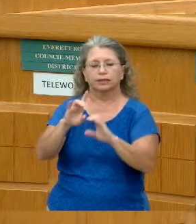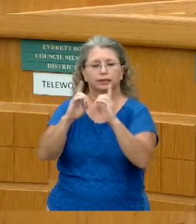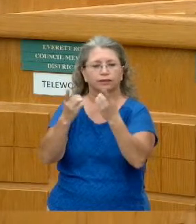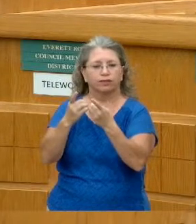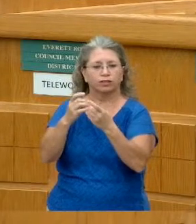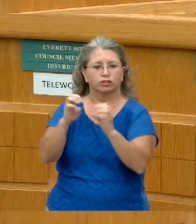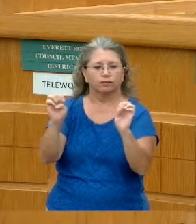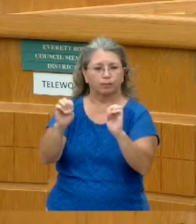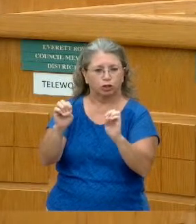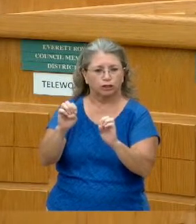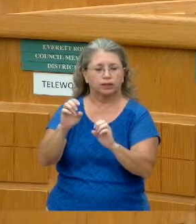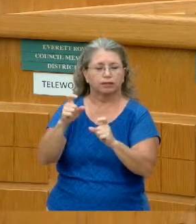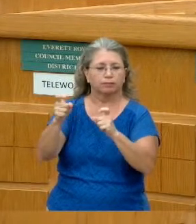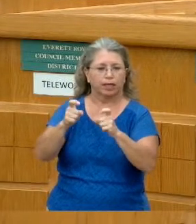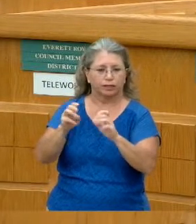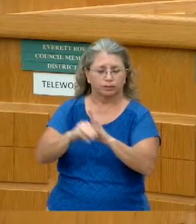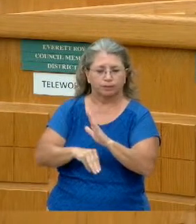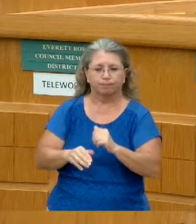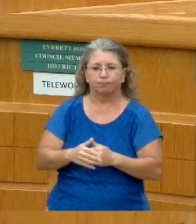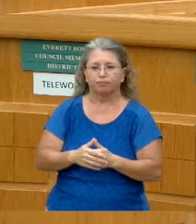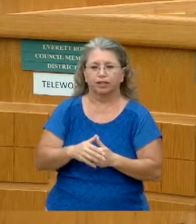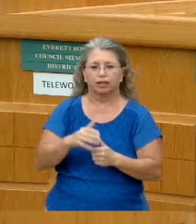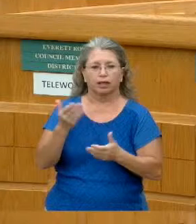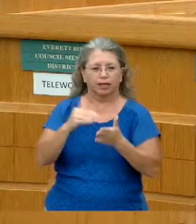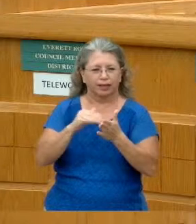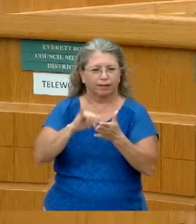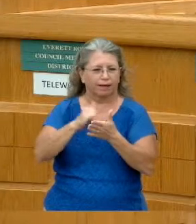Management. So telephone number to call is